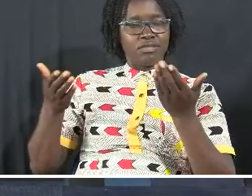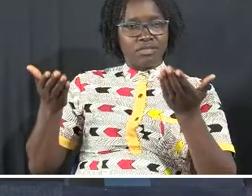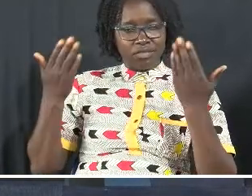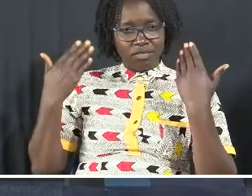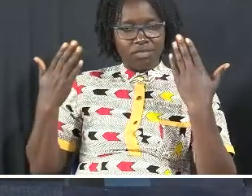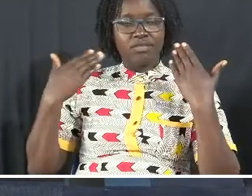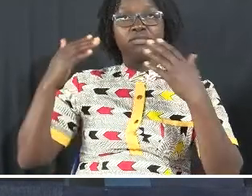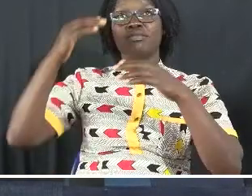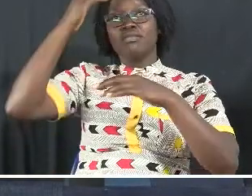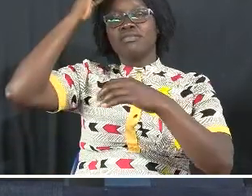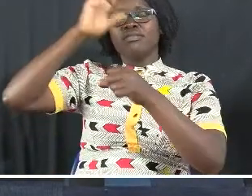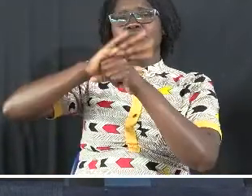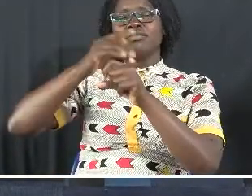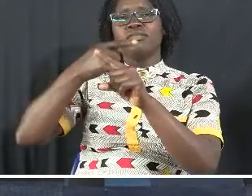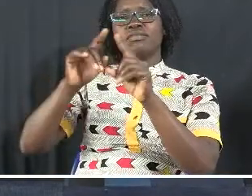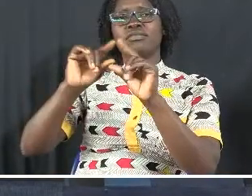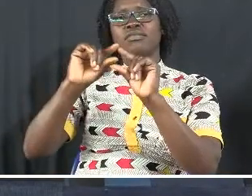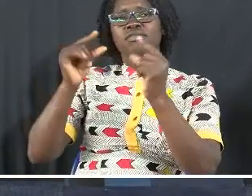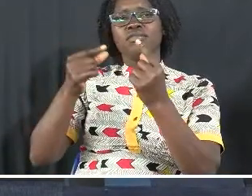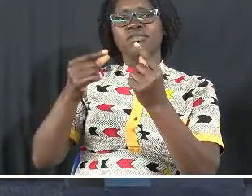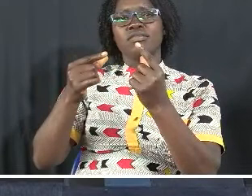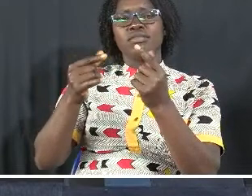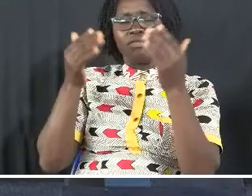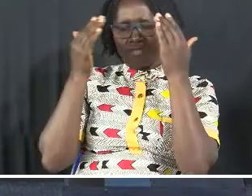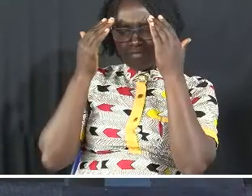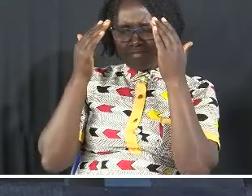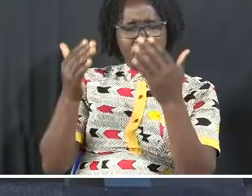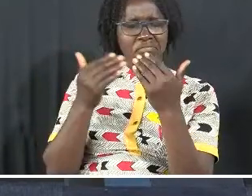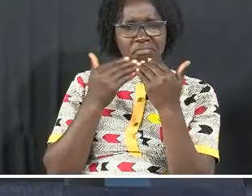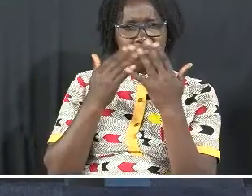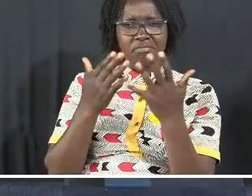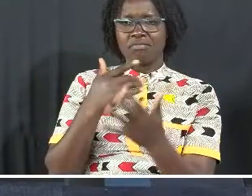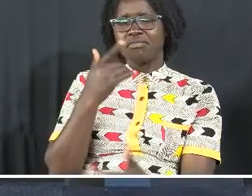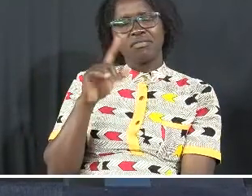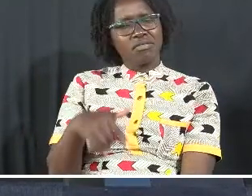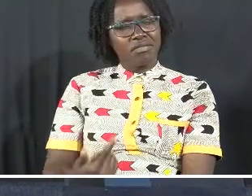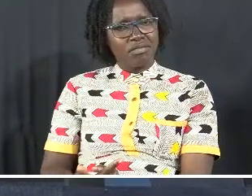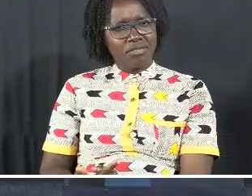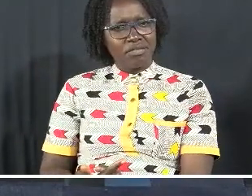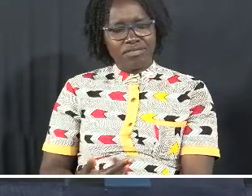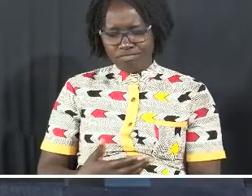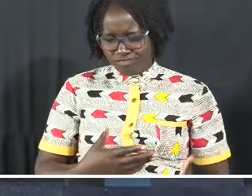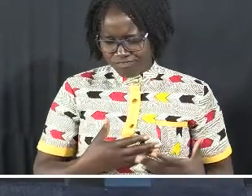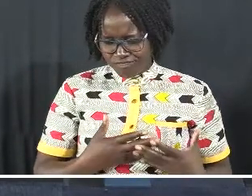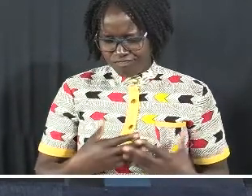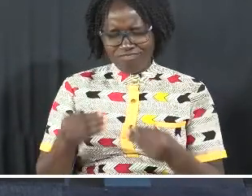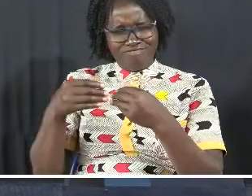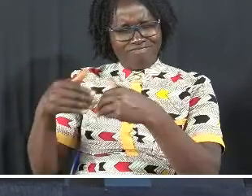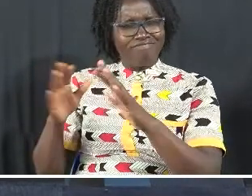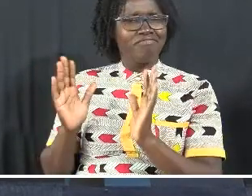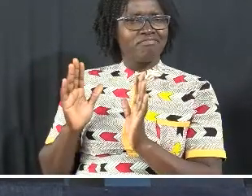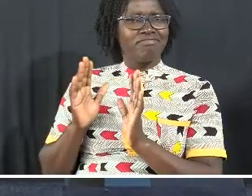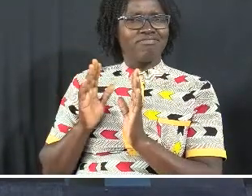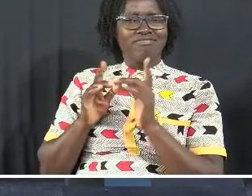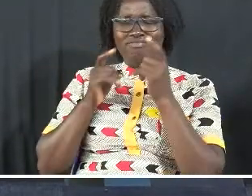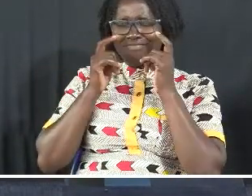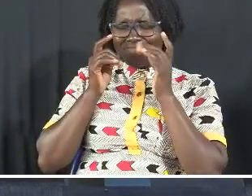kingdom. But for the group that paid no attention, he says, go away, you wicked